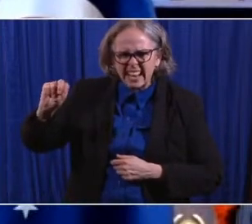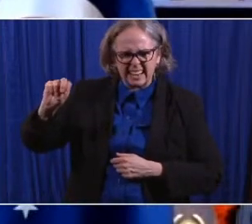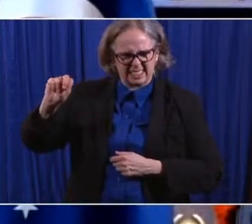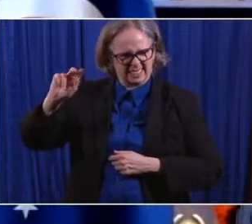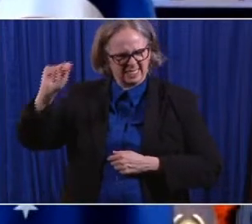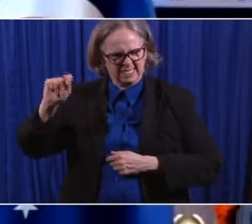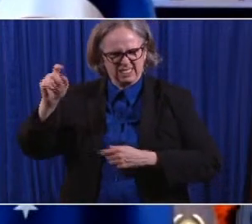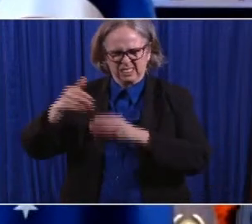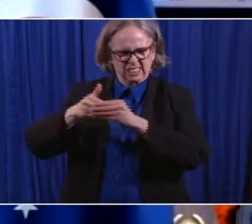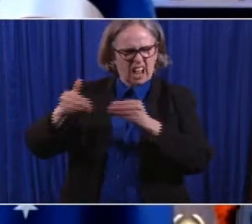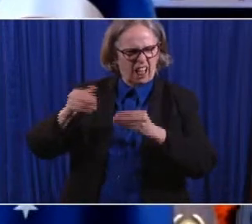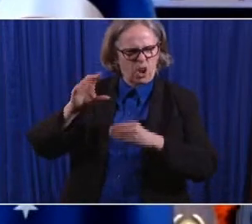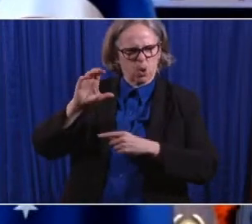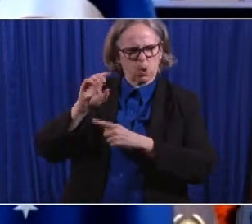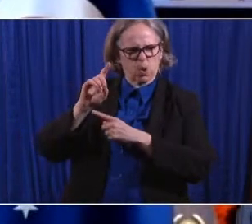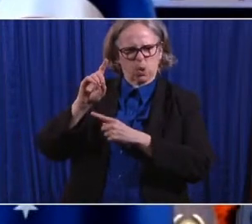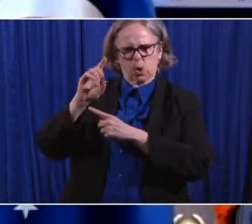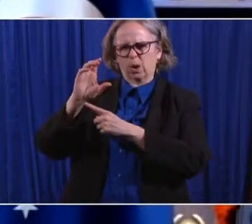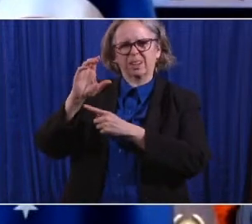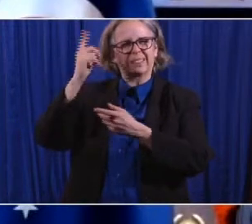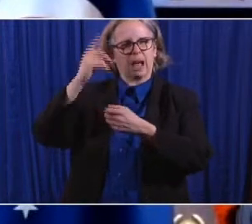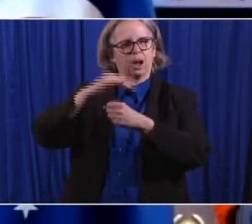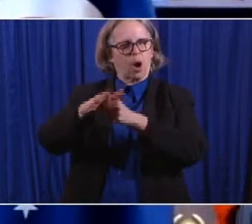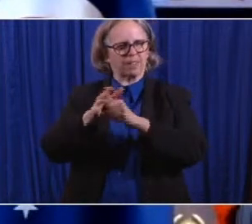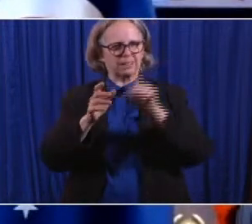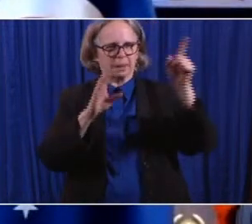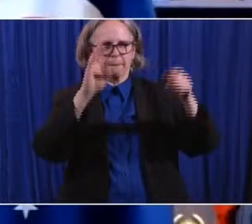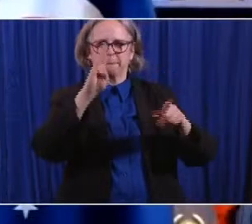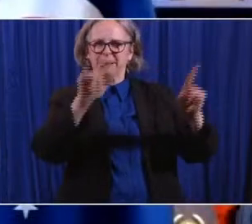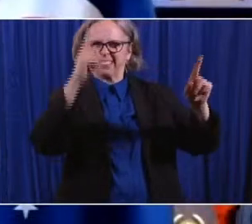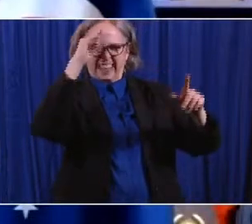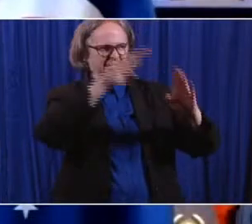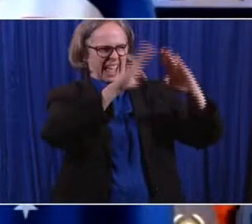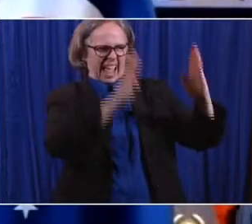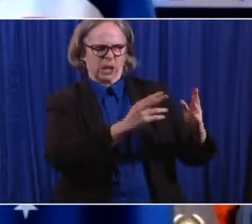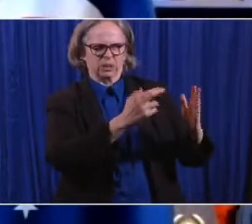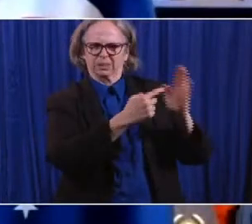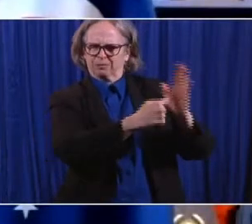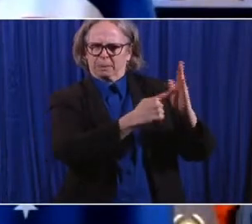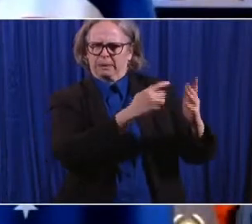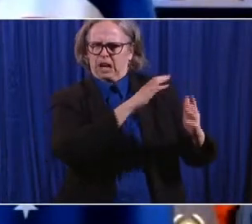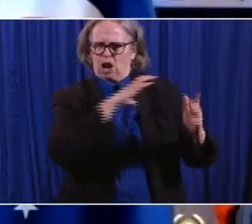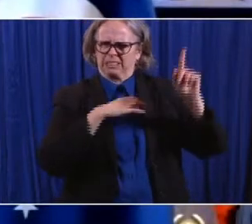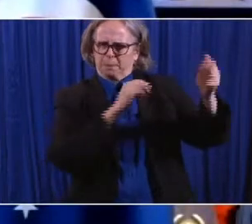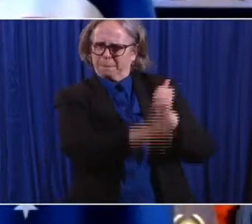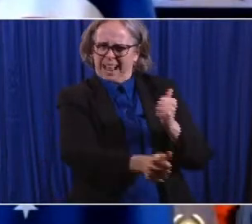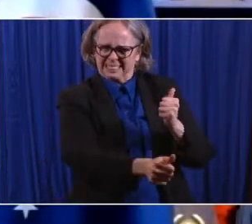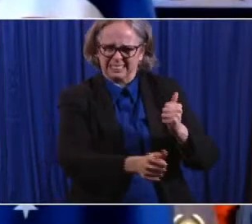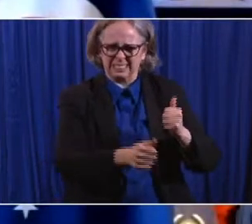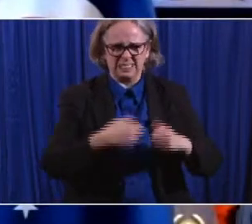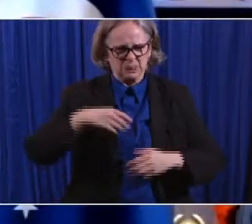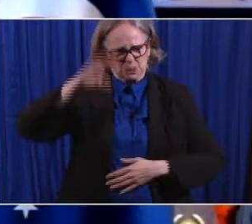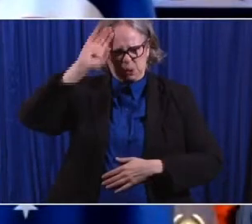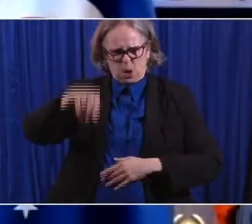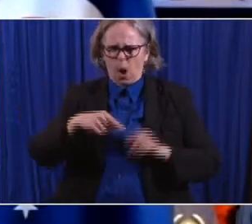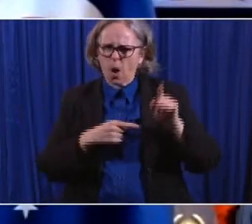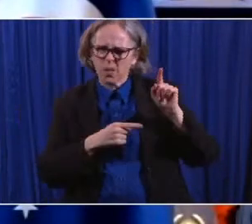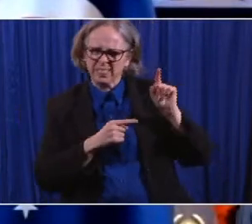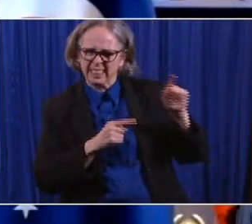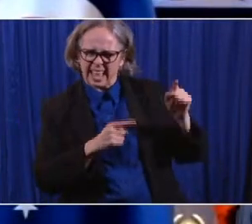Representatives in recent days. There's no doubt that the plan provides significant additional relief